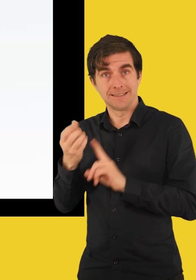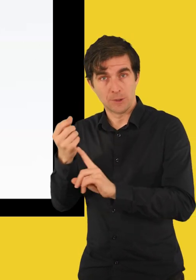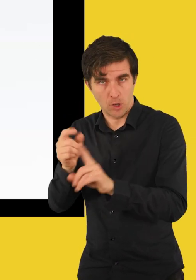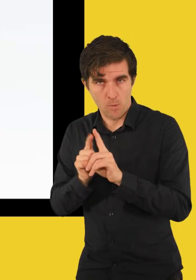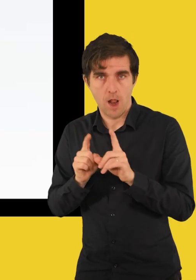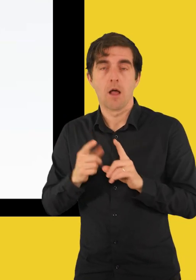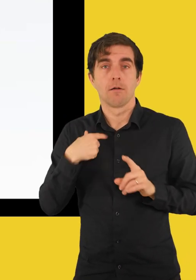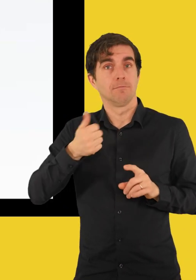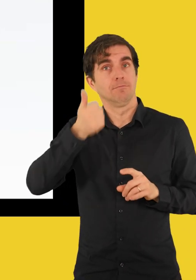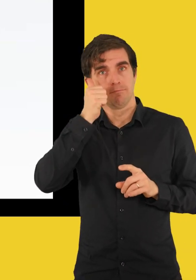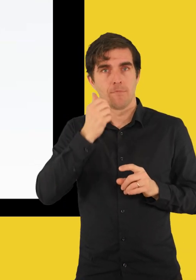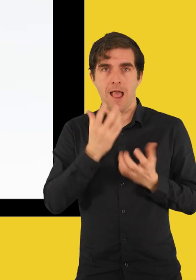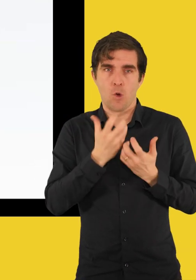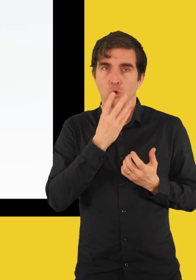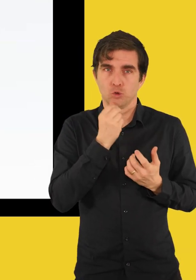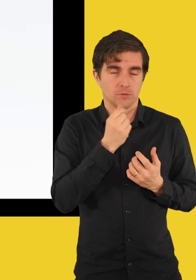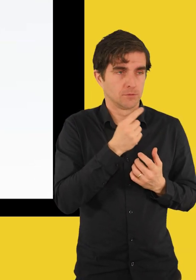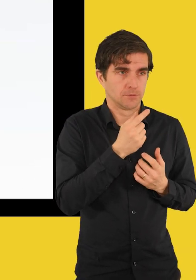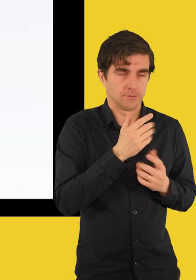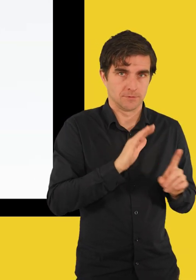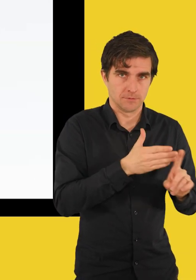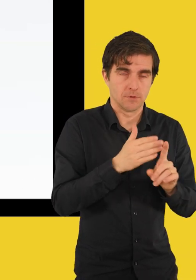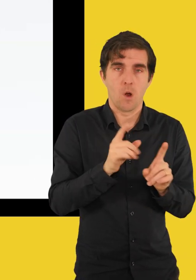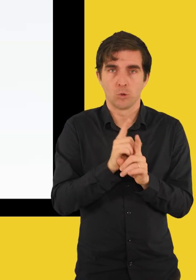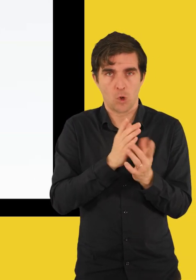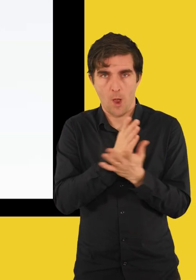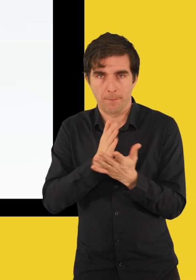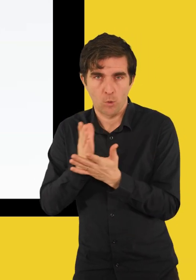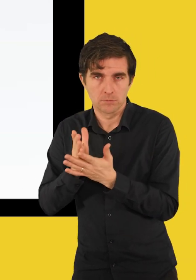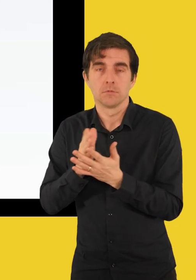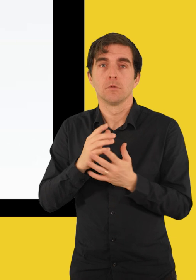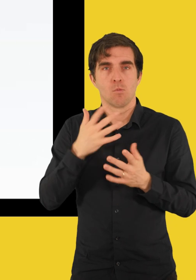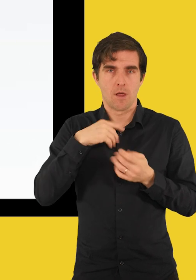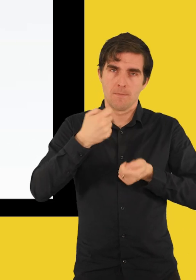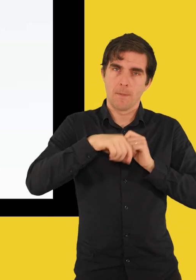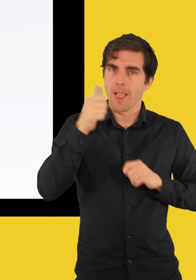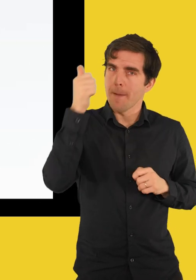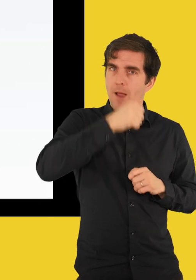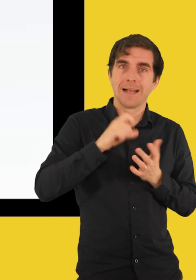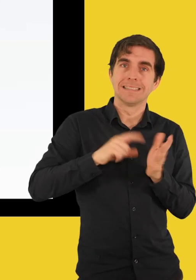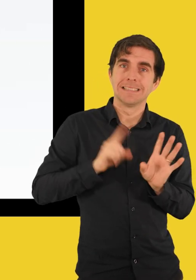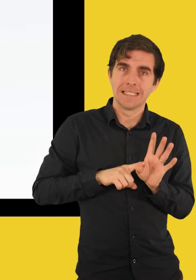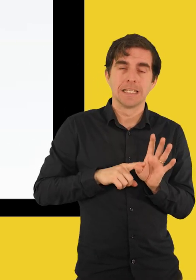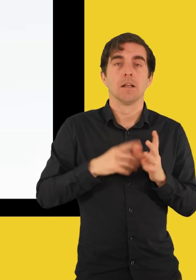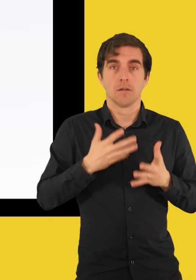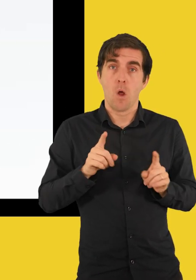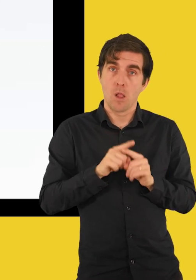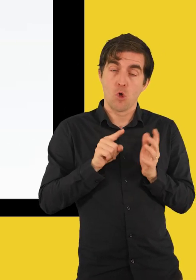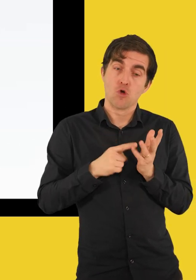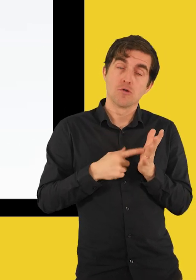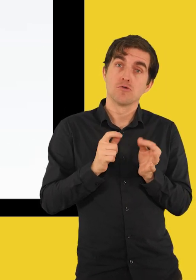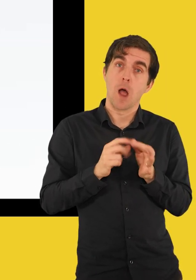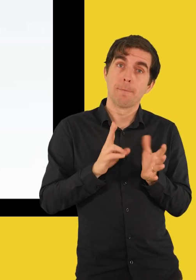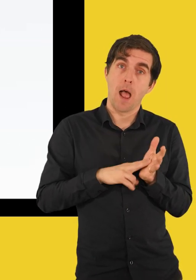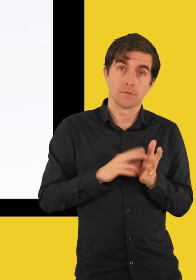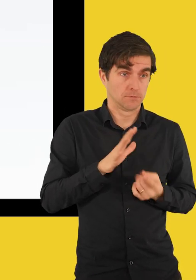have experience using these indicators and components because we have the smart city master plan. We have the what